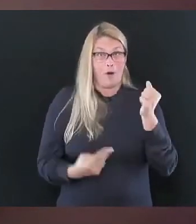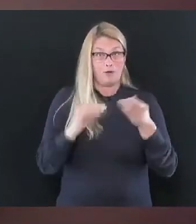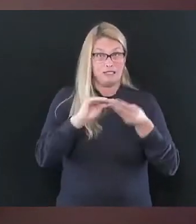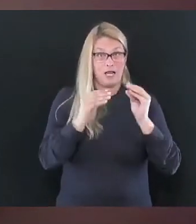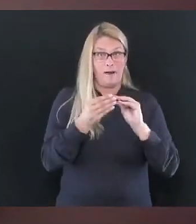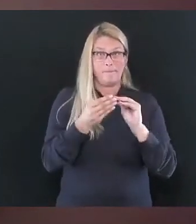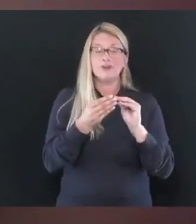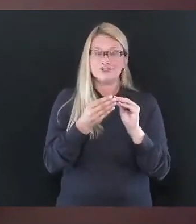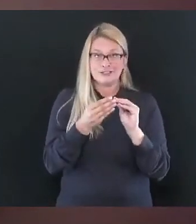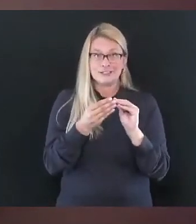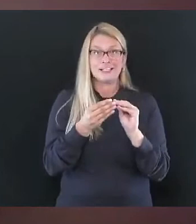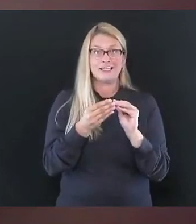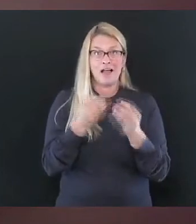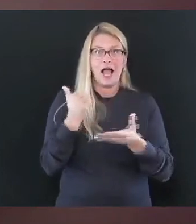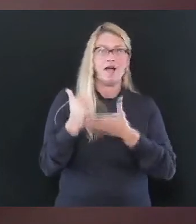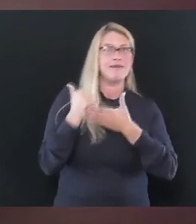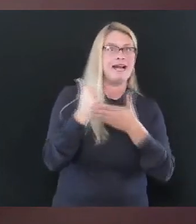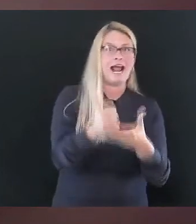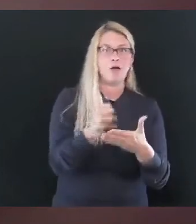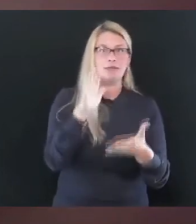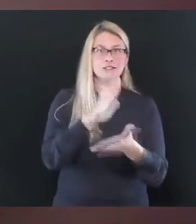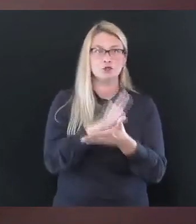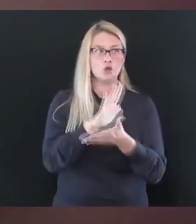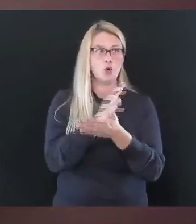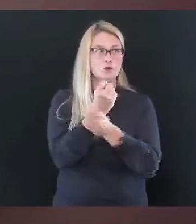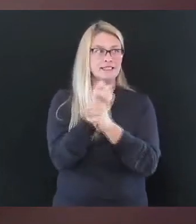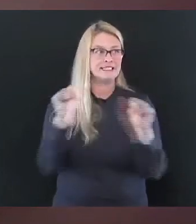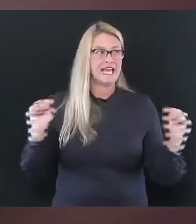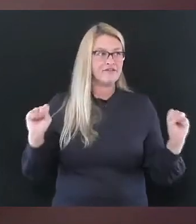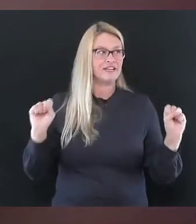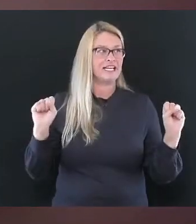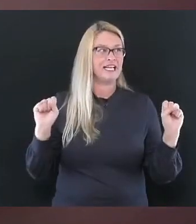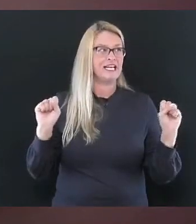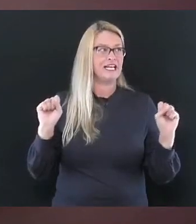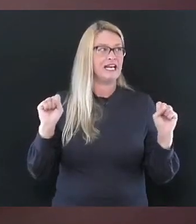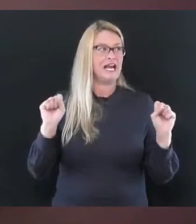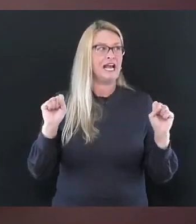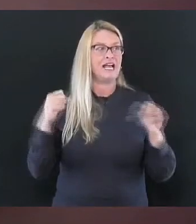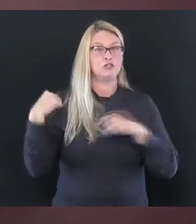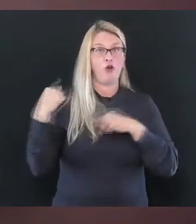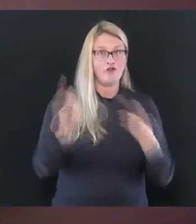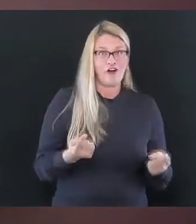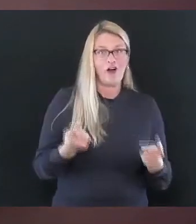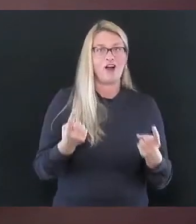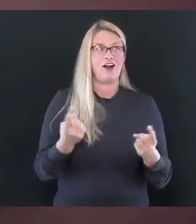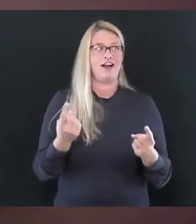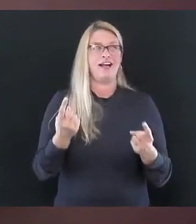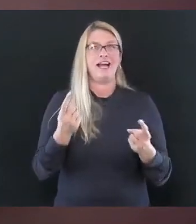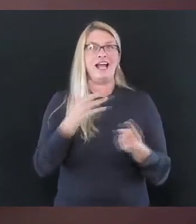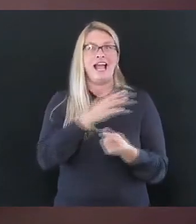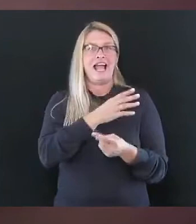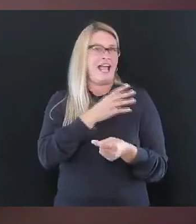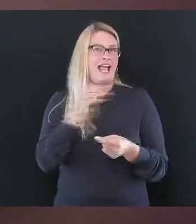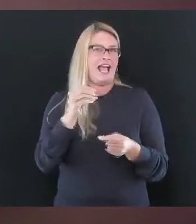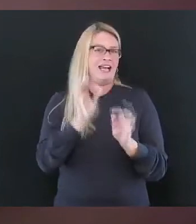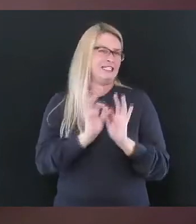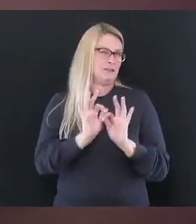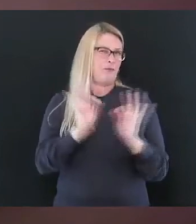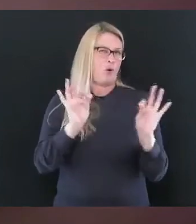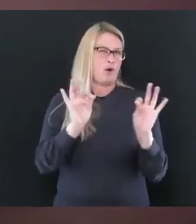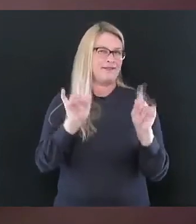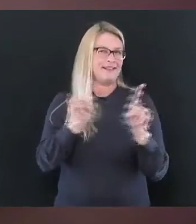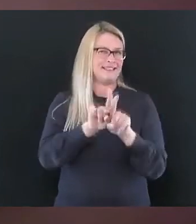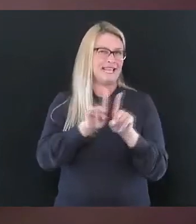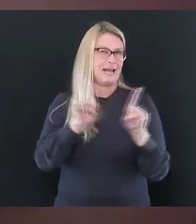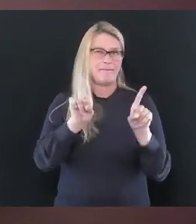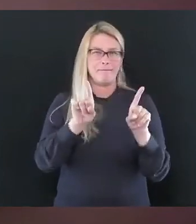related to the schools' safety that we have seen so far. And I think it's important that these same guidelines in some way,